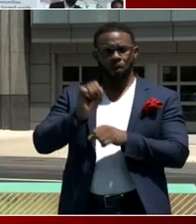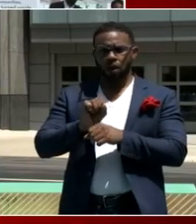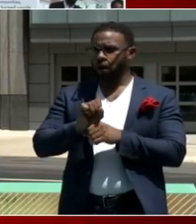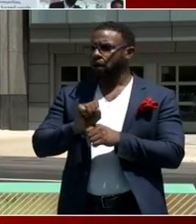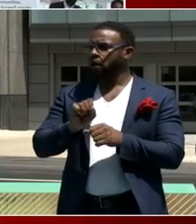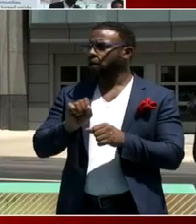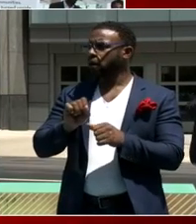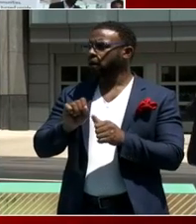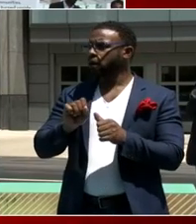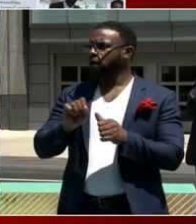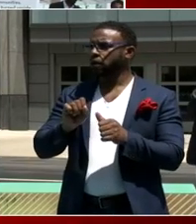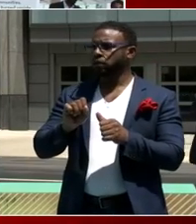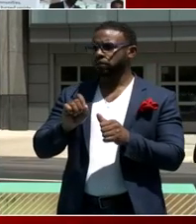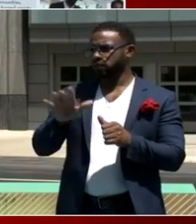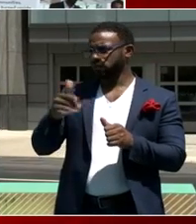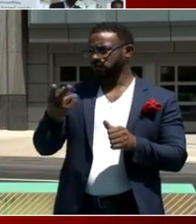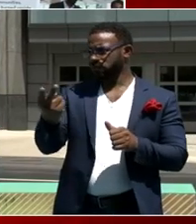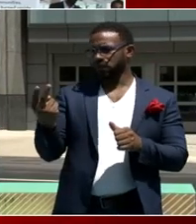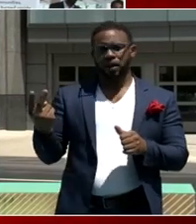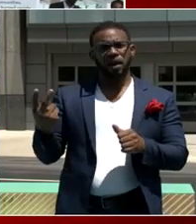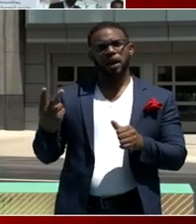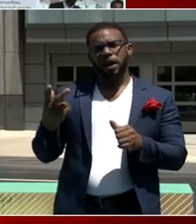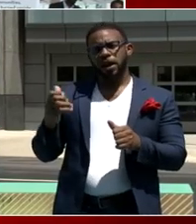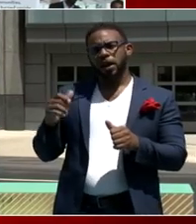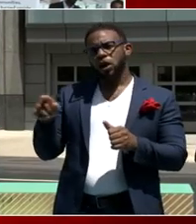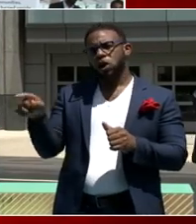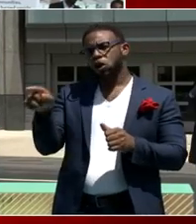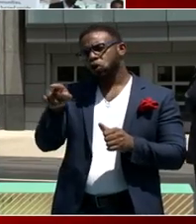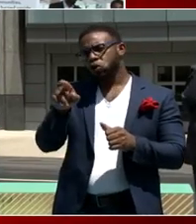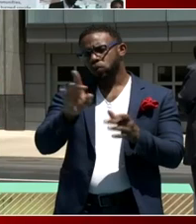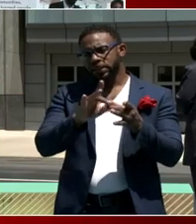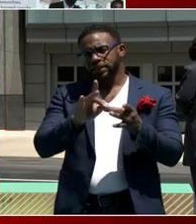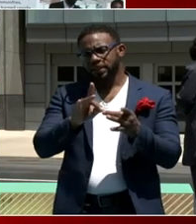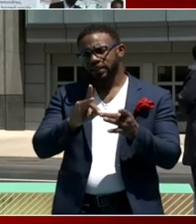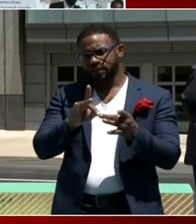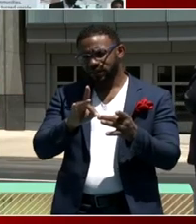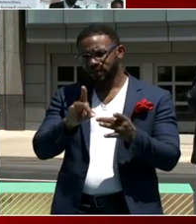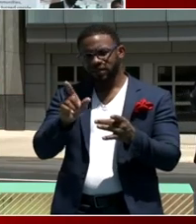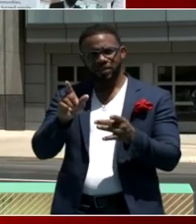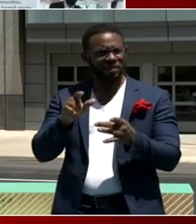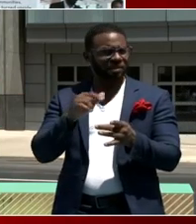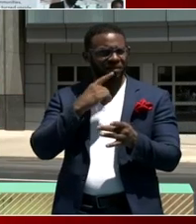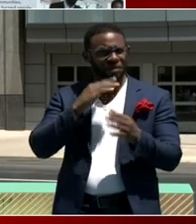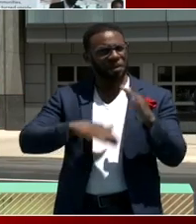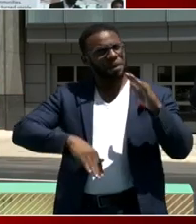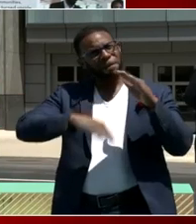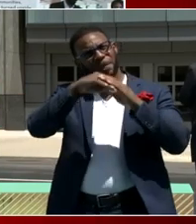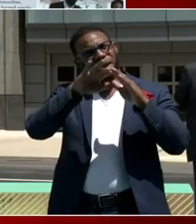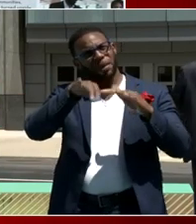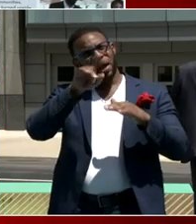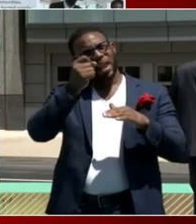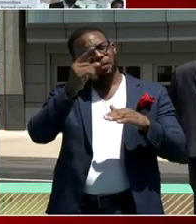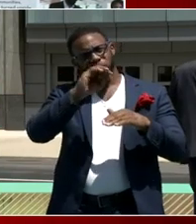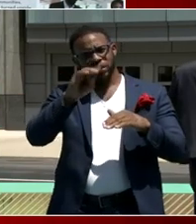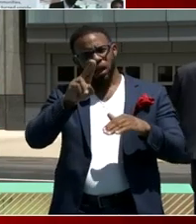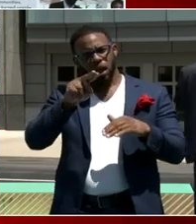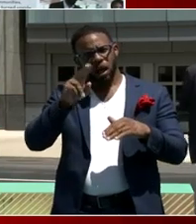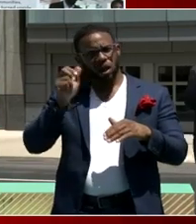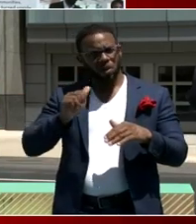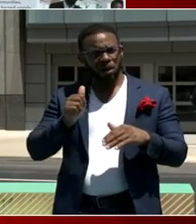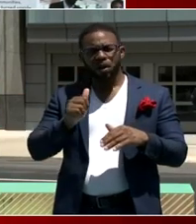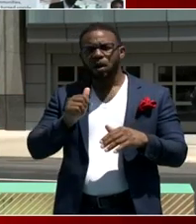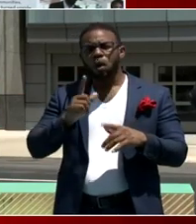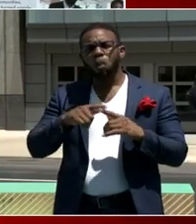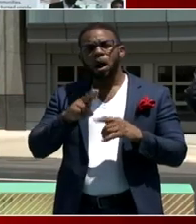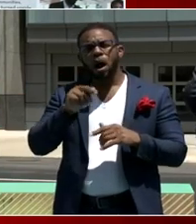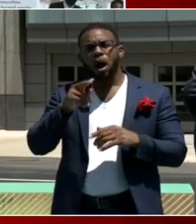Let me ask you guys to come up. Could you had said that we peaked out at about 11. Could you, Director Hughes, or somebody remind us what